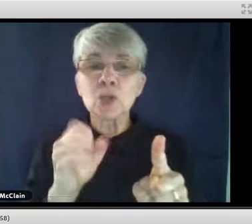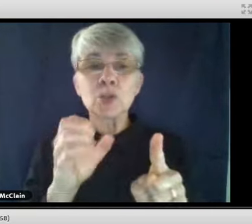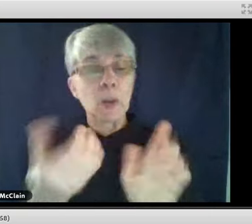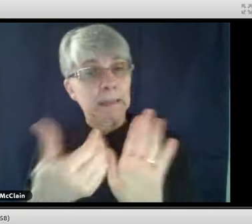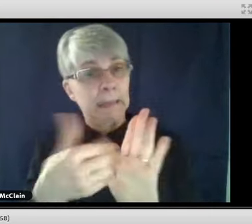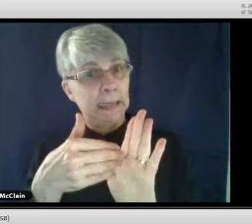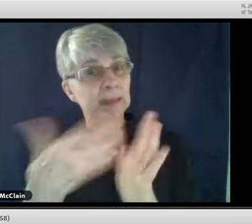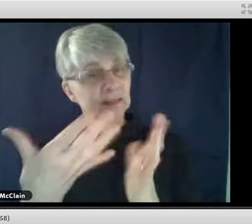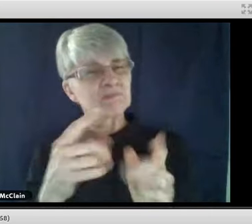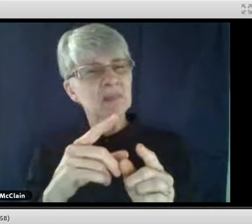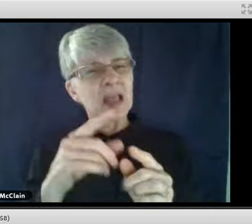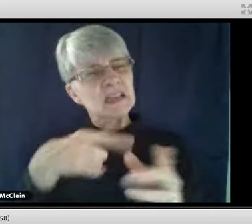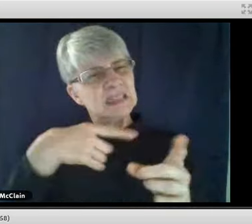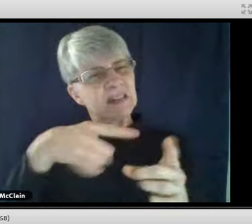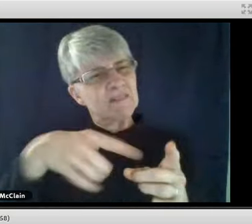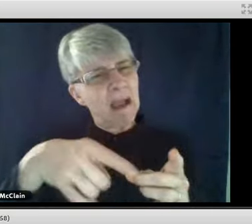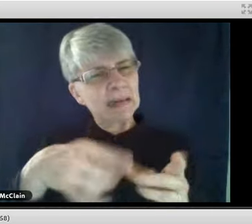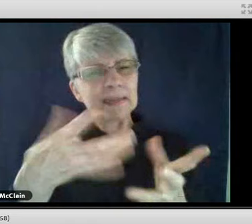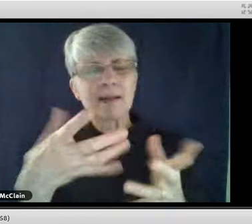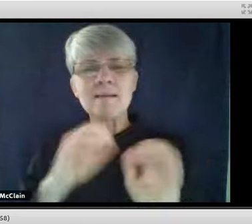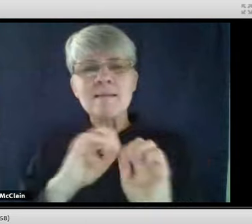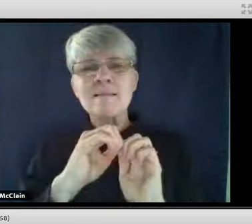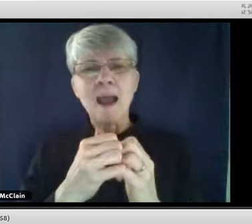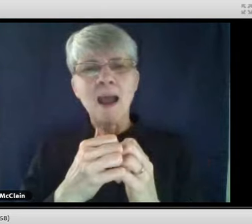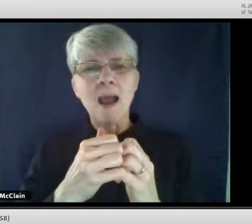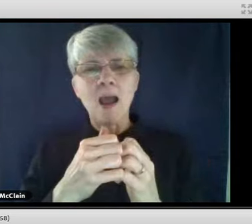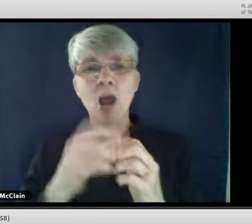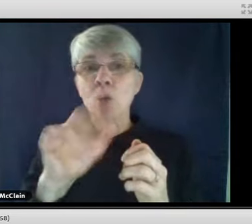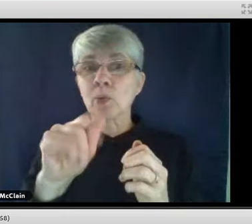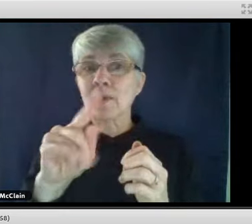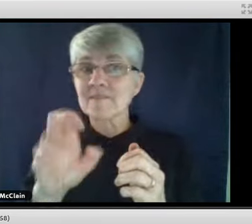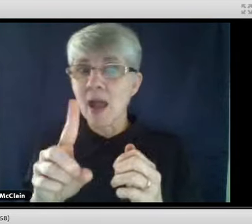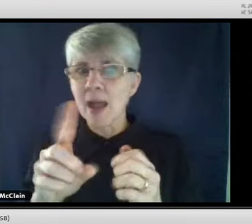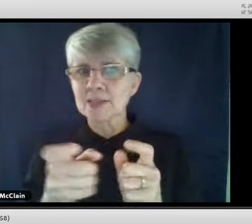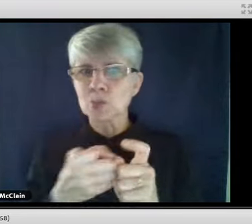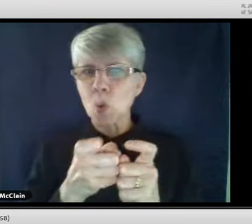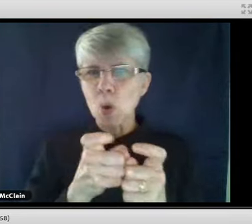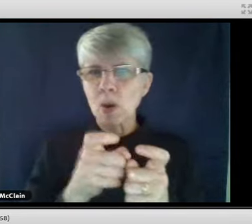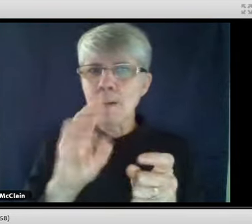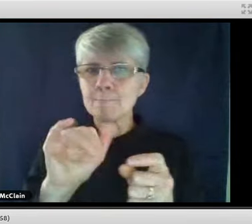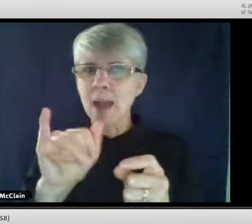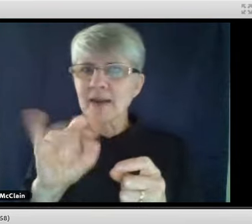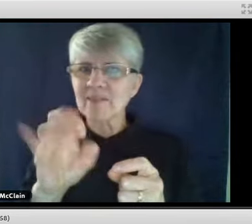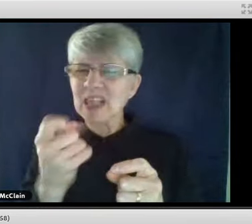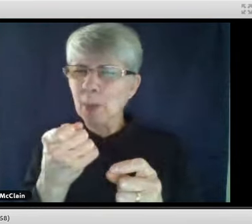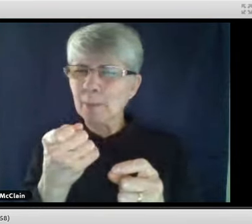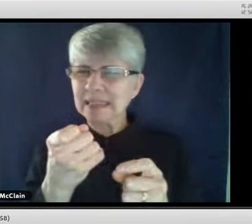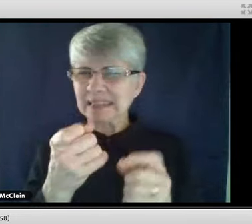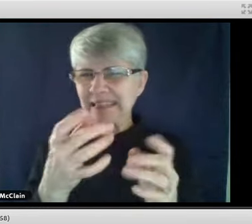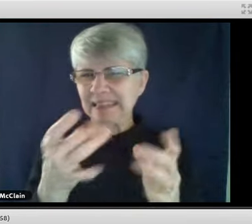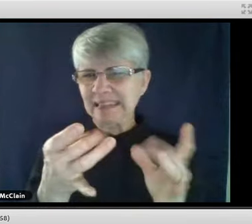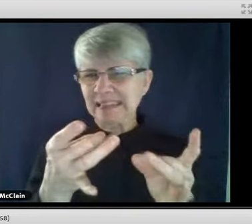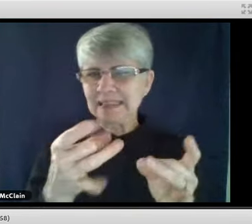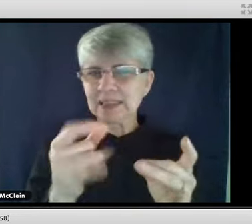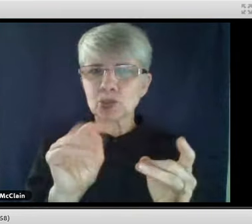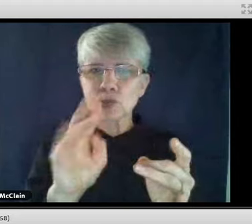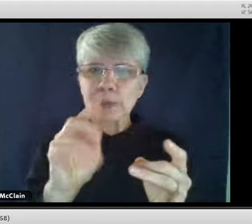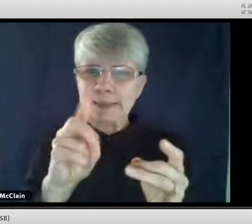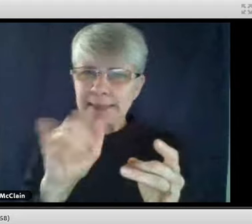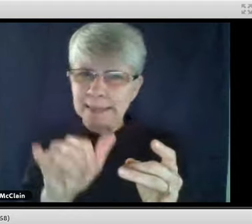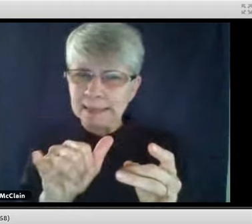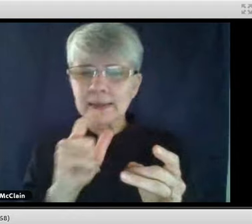again, defining, how revised and how modified a work is, it's a little tricky. For those of you who work with